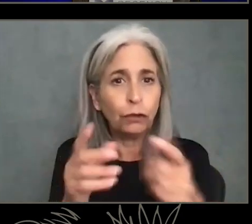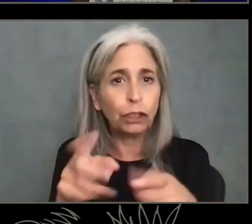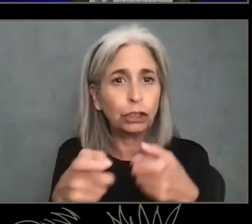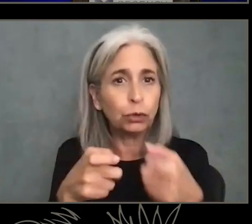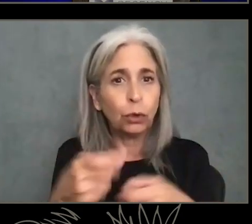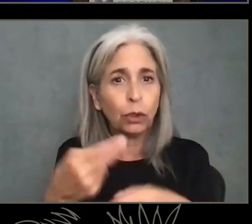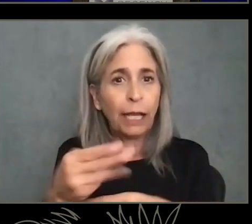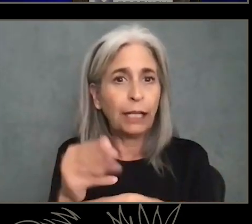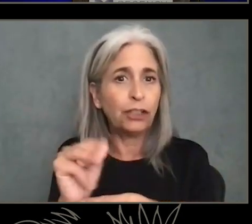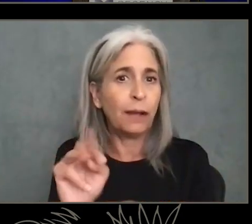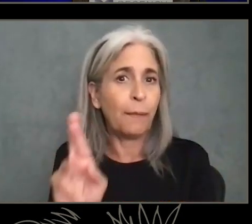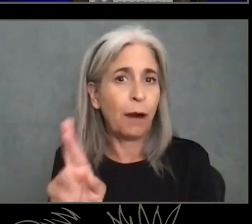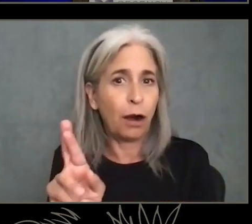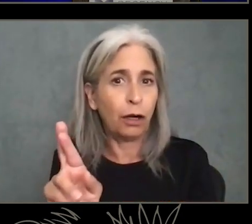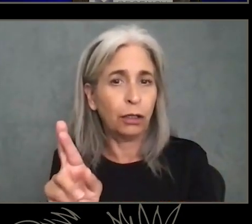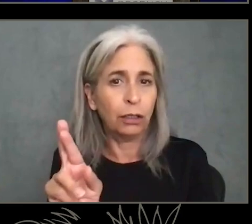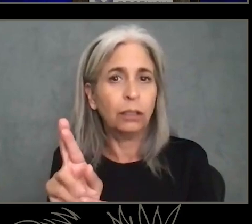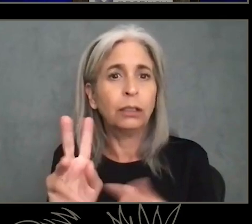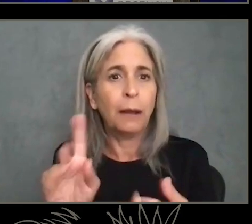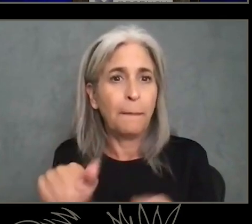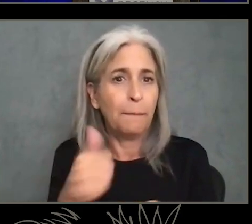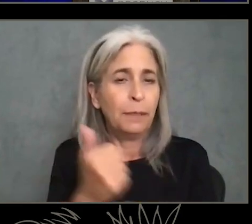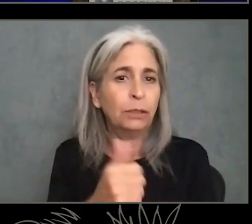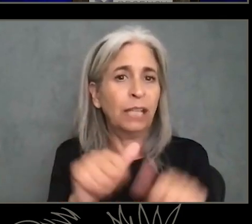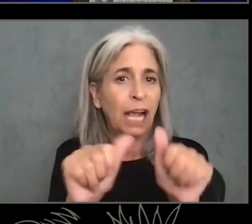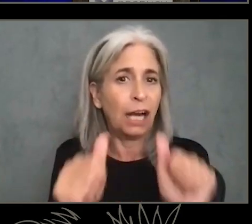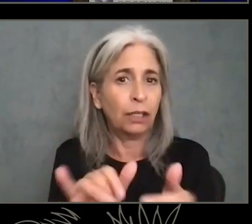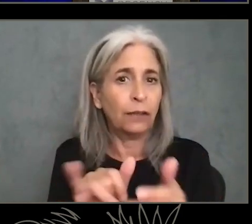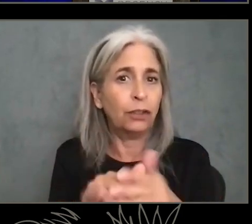have with Vite.